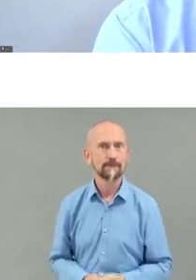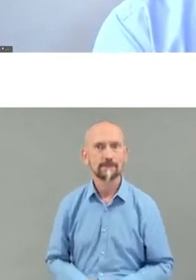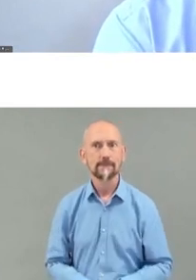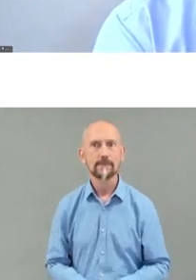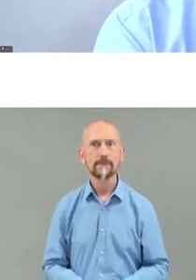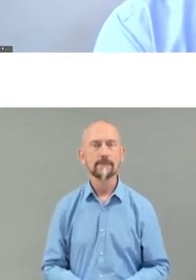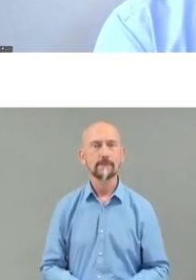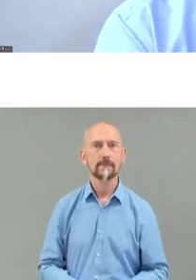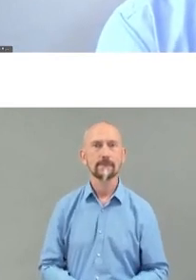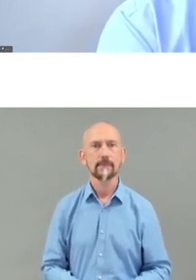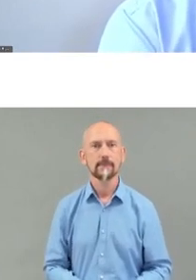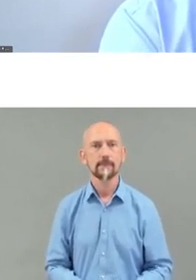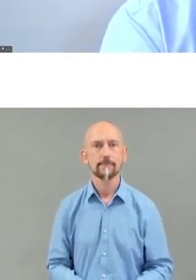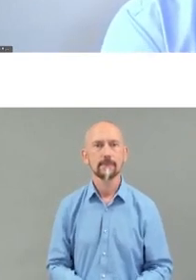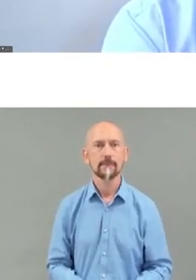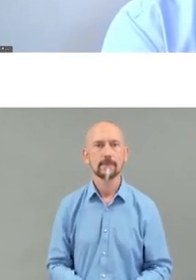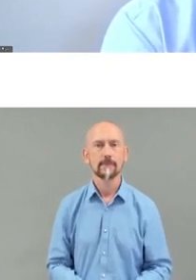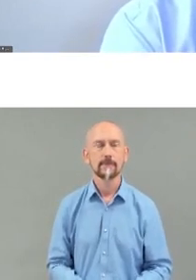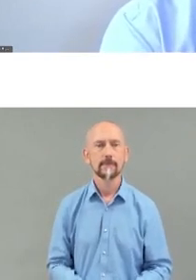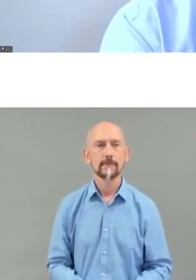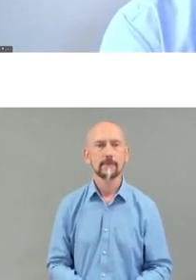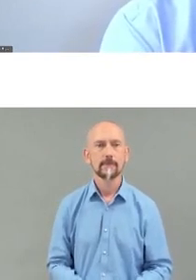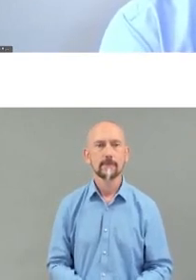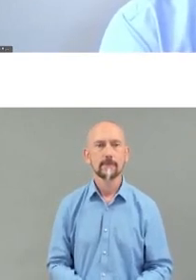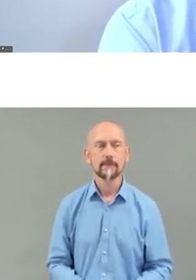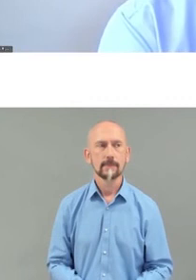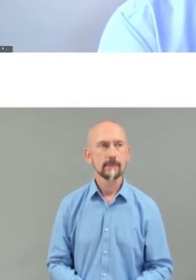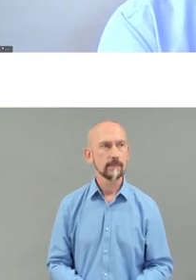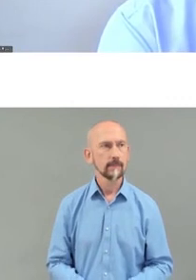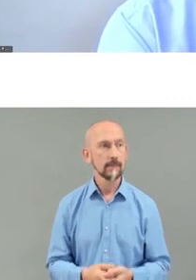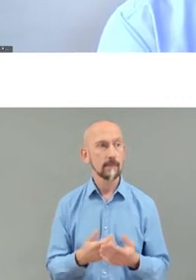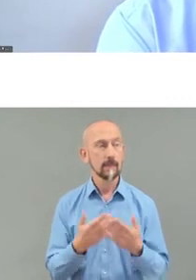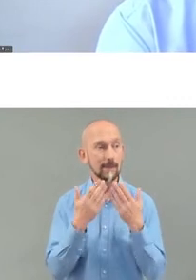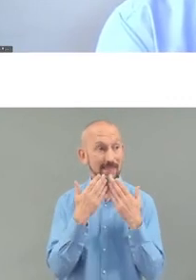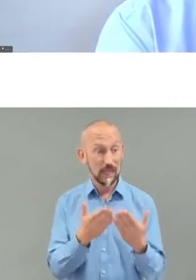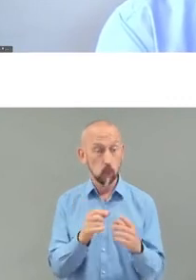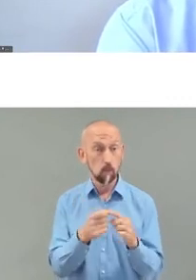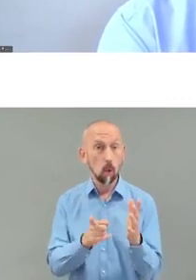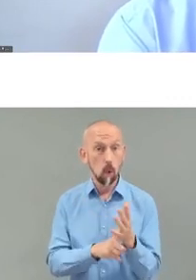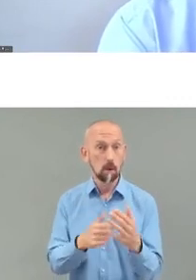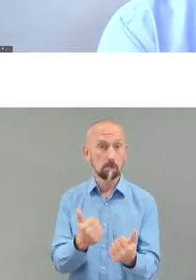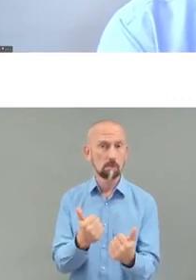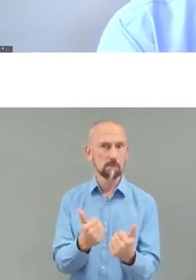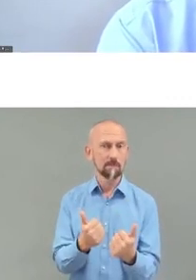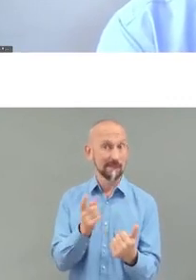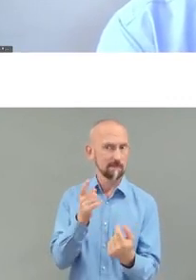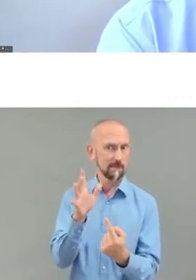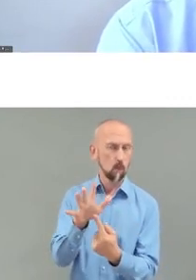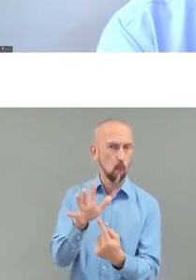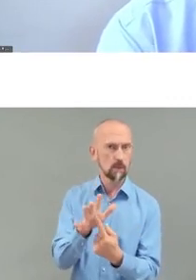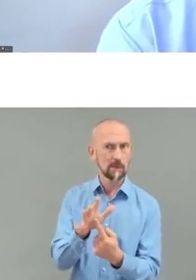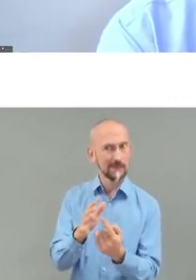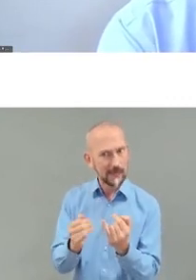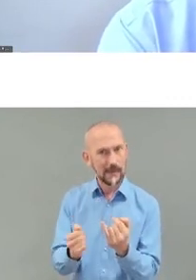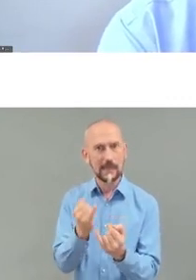Thank you, Paul. I think that's a really helpful and important note to end on. Less